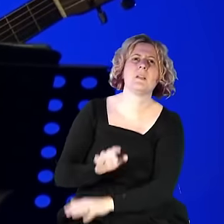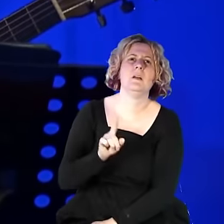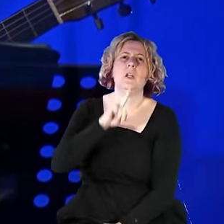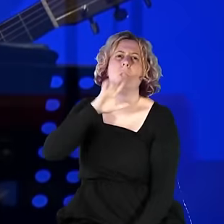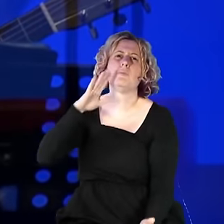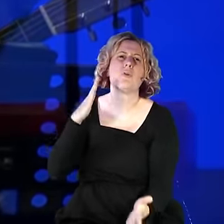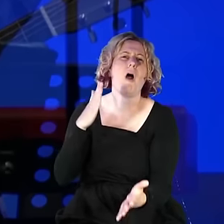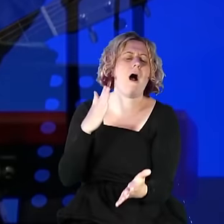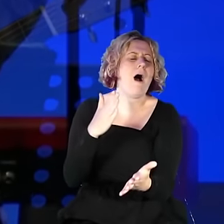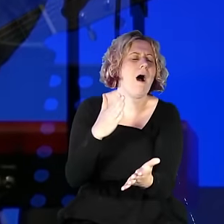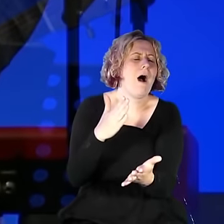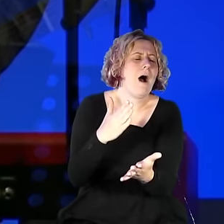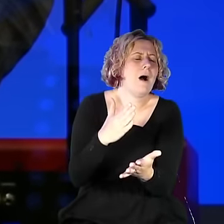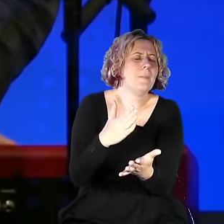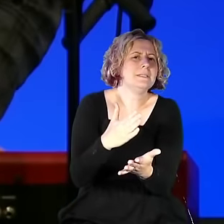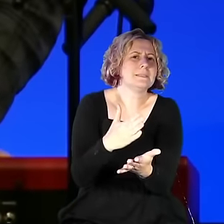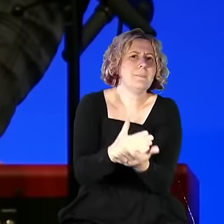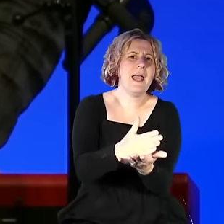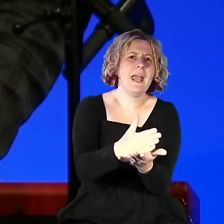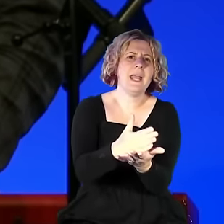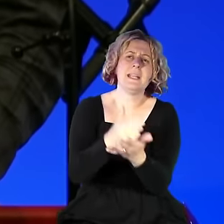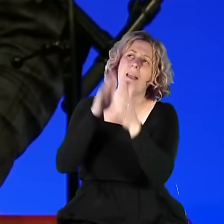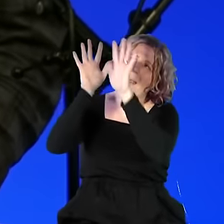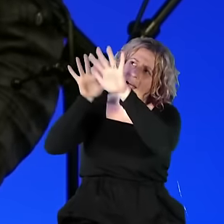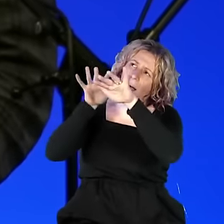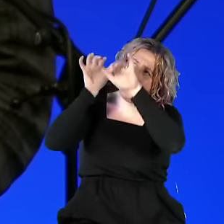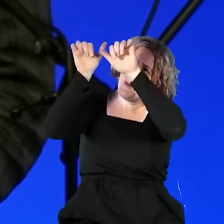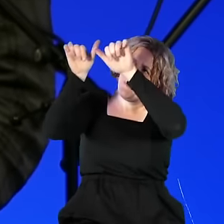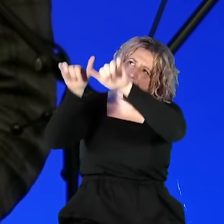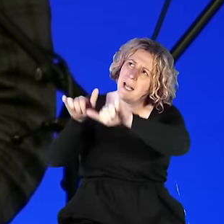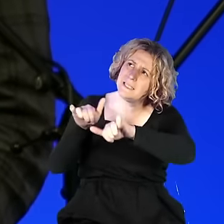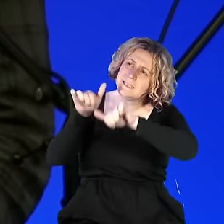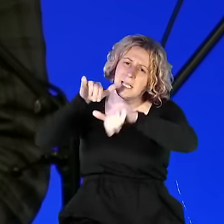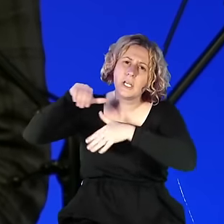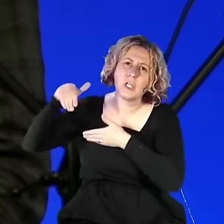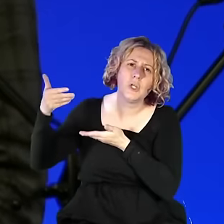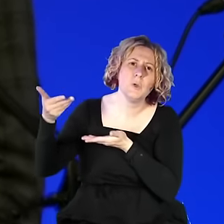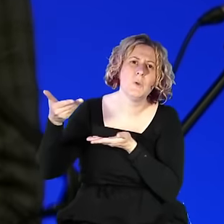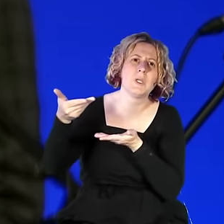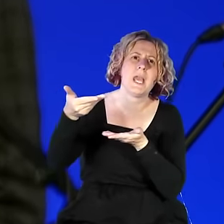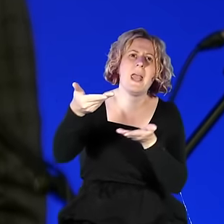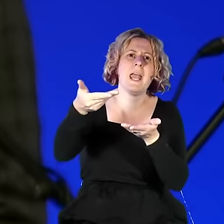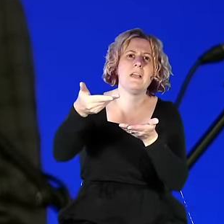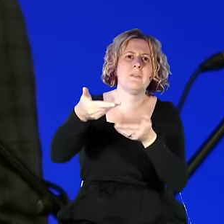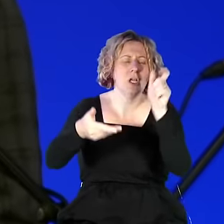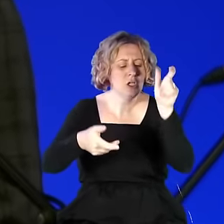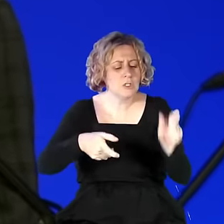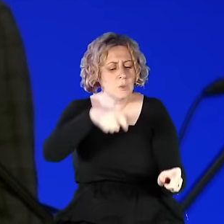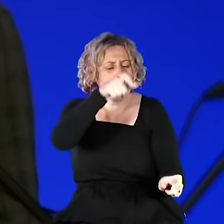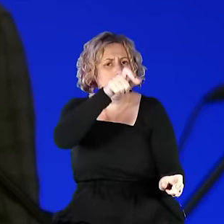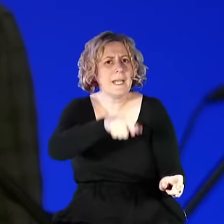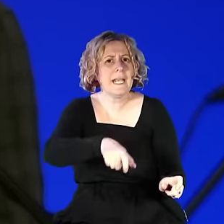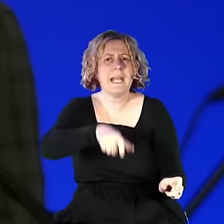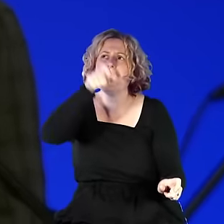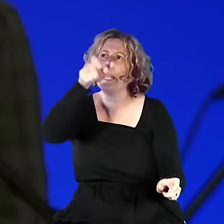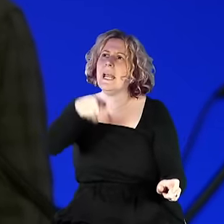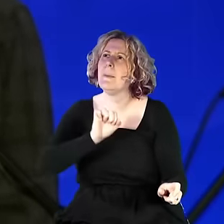shame. But a promise made, a blessing you gave to